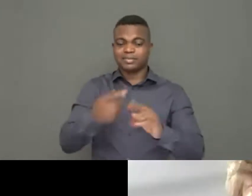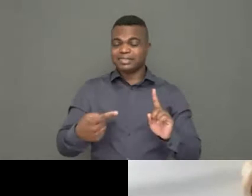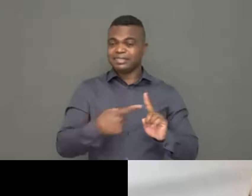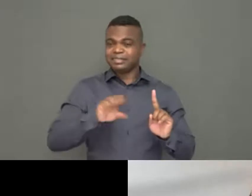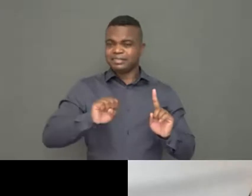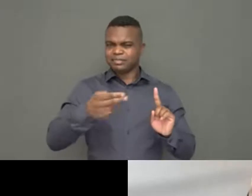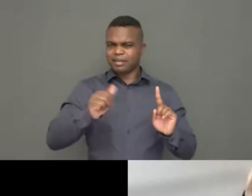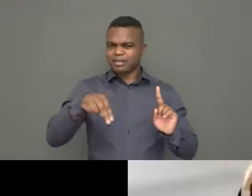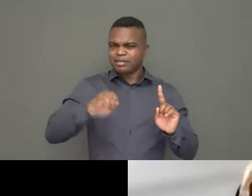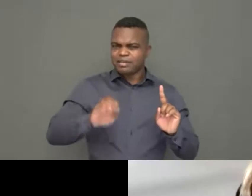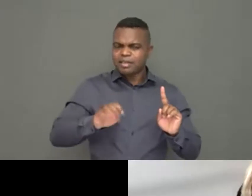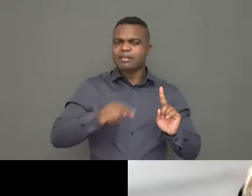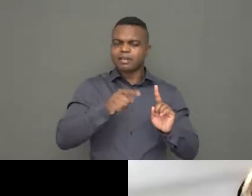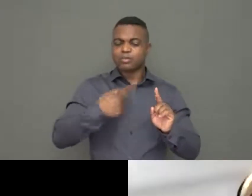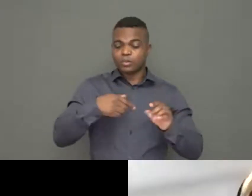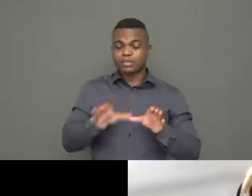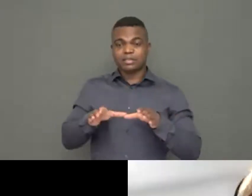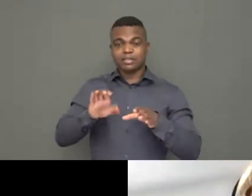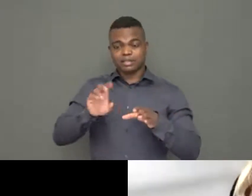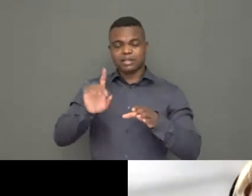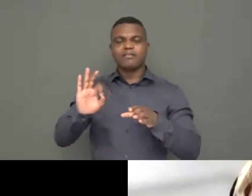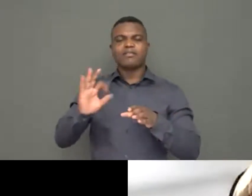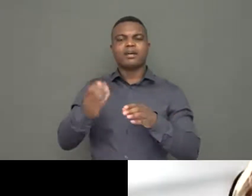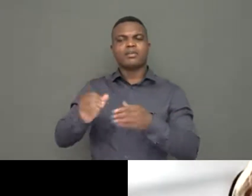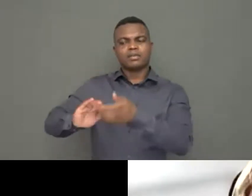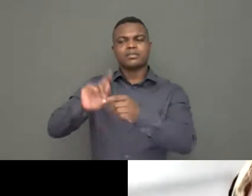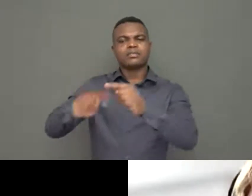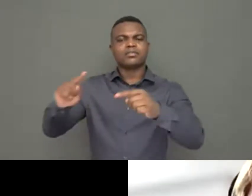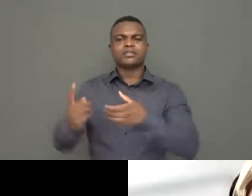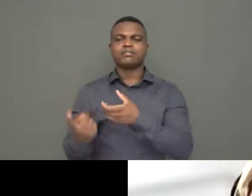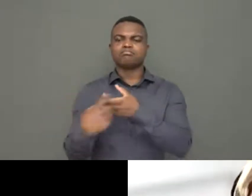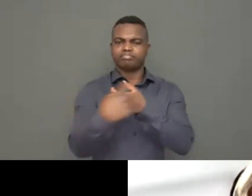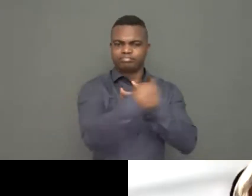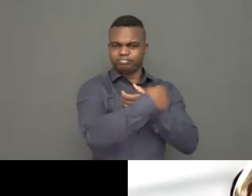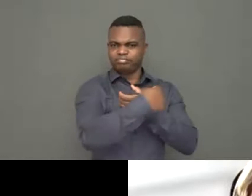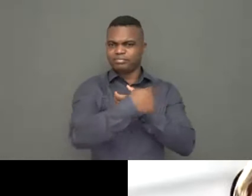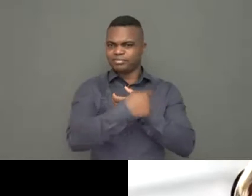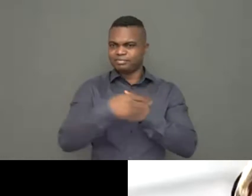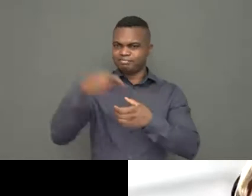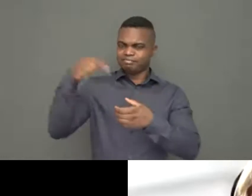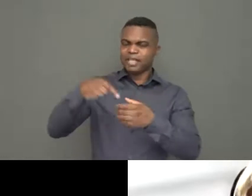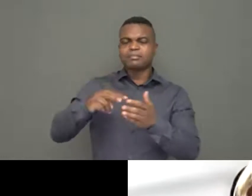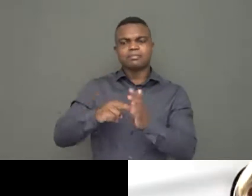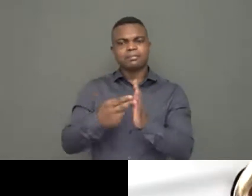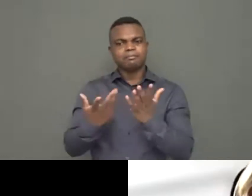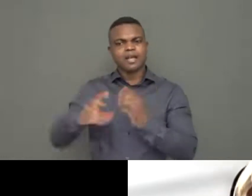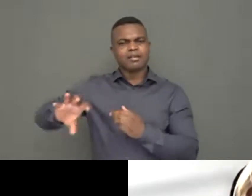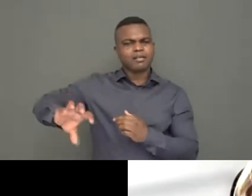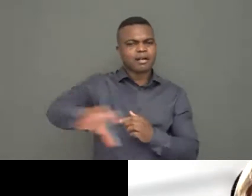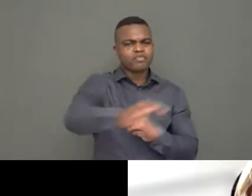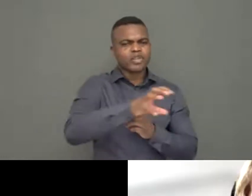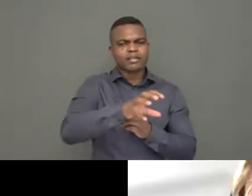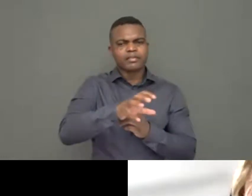And Shane mentioned in his video as well, that you can join together with networks at country level. And I think this is the best way that we work together in